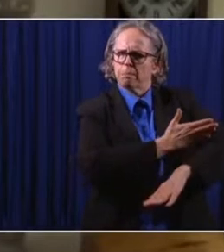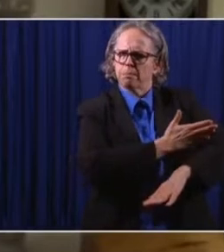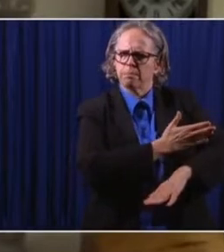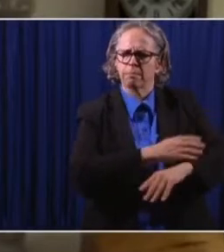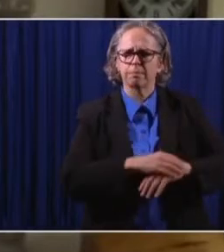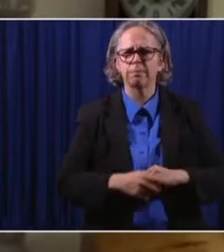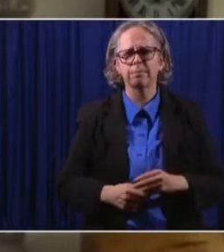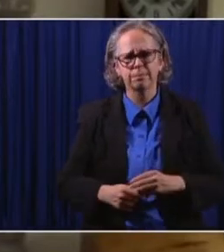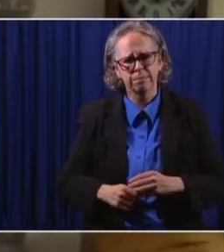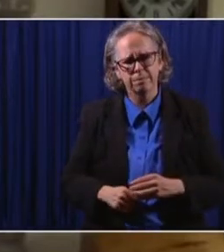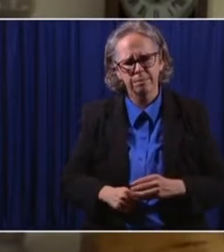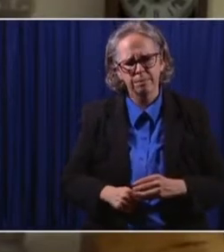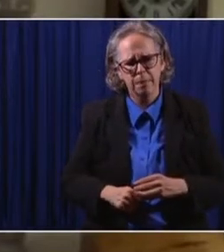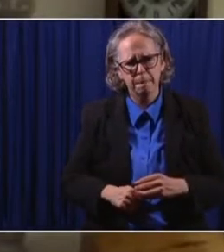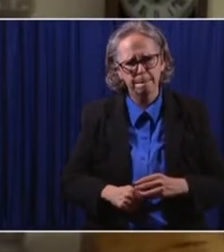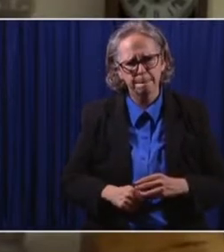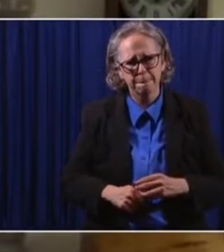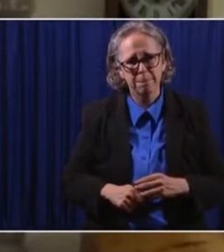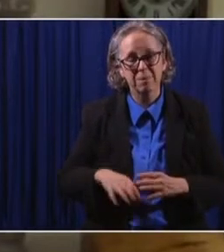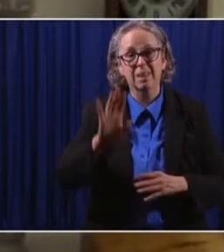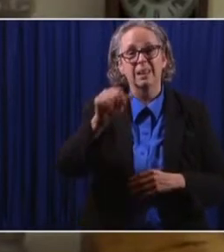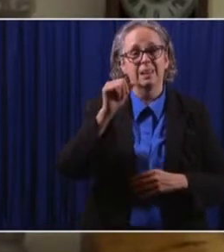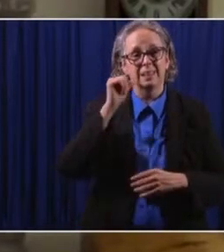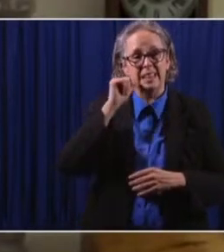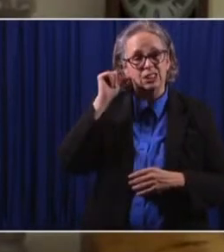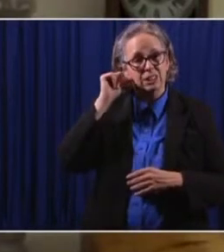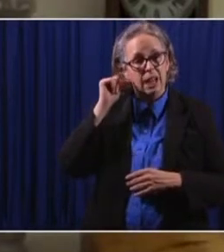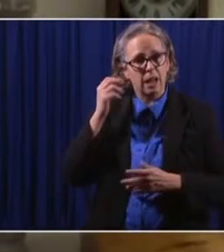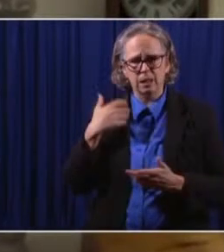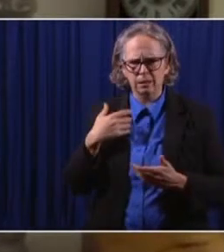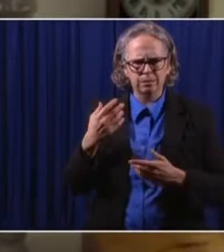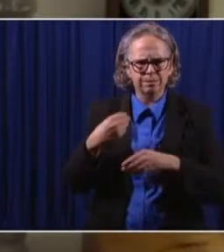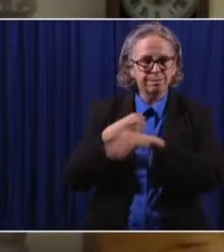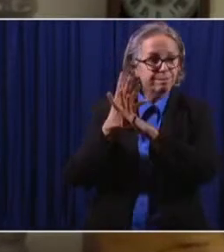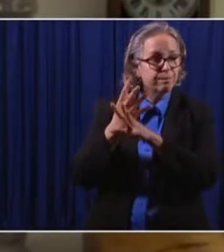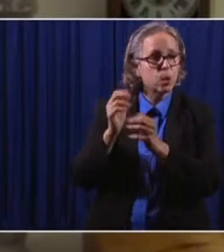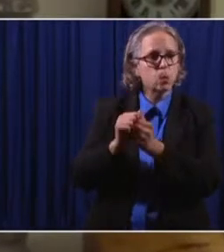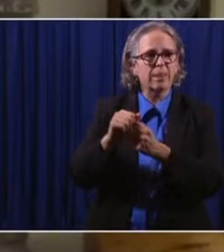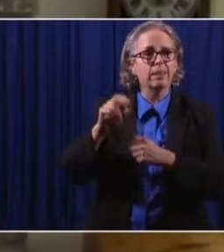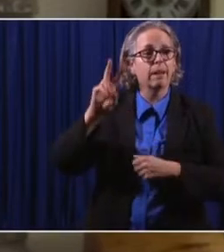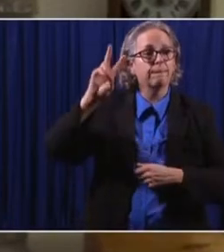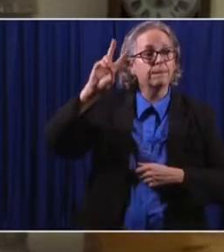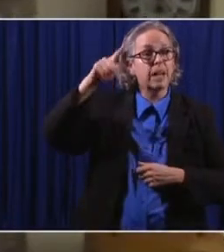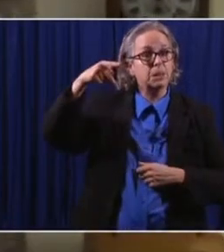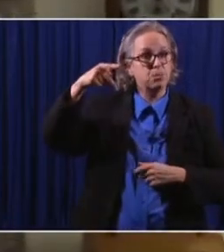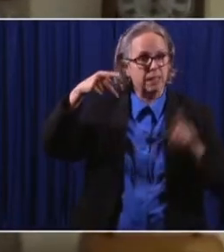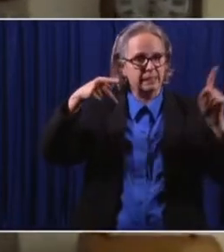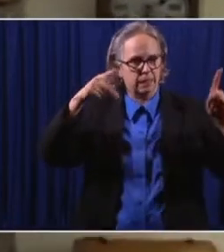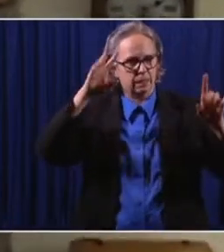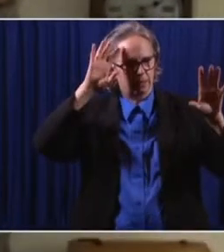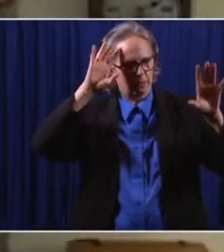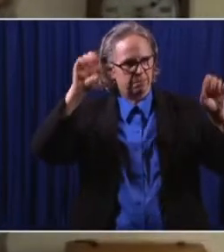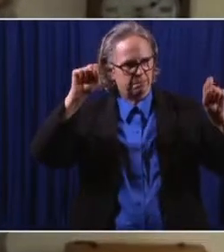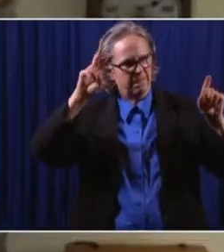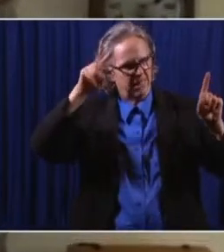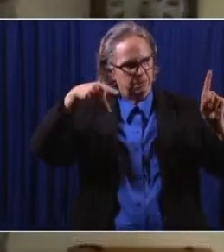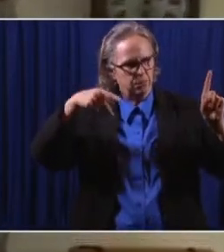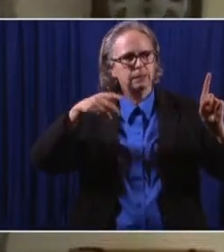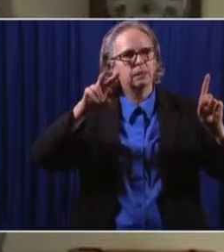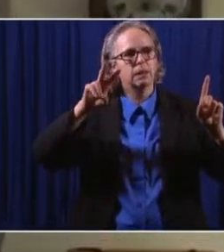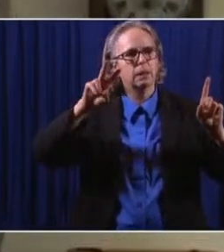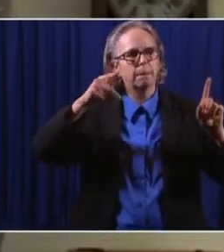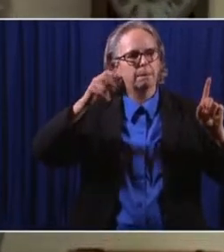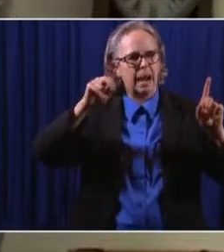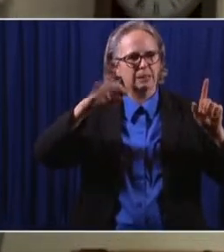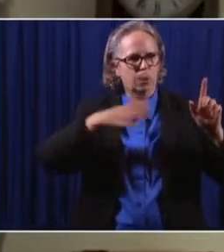was on a call with the White House yesterday, the Vice President Pence, and the folks at the White House who